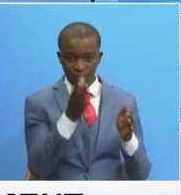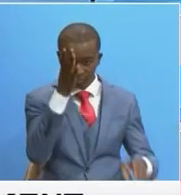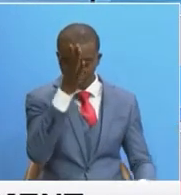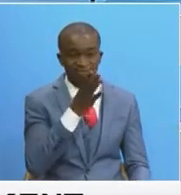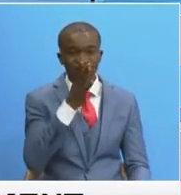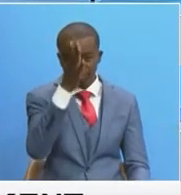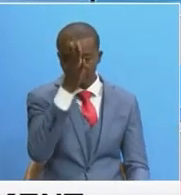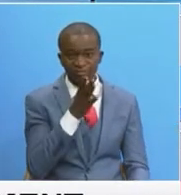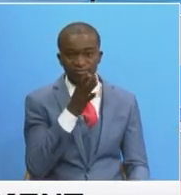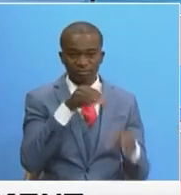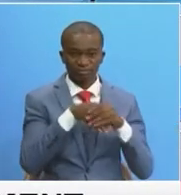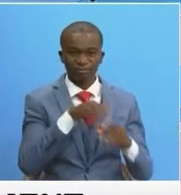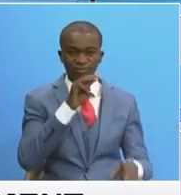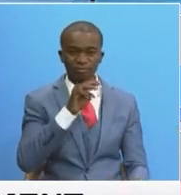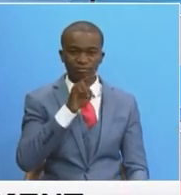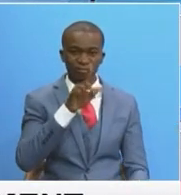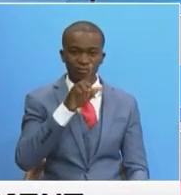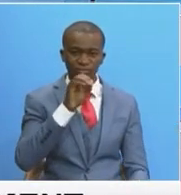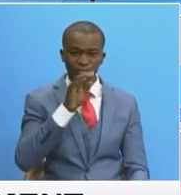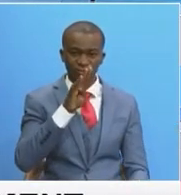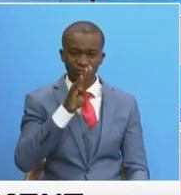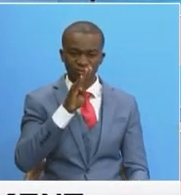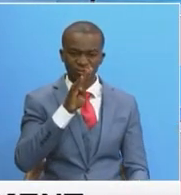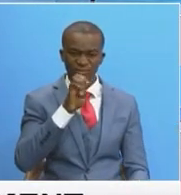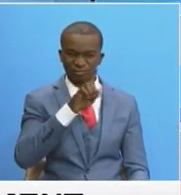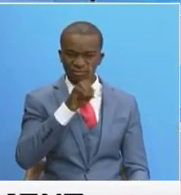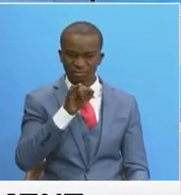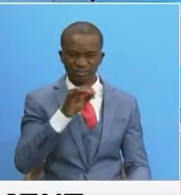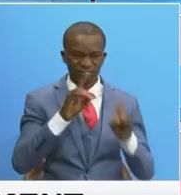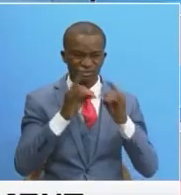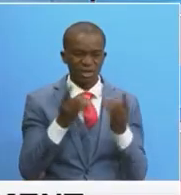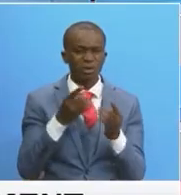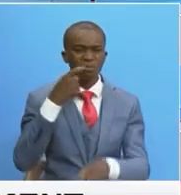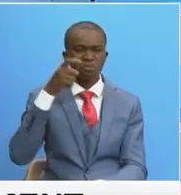area of Mlovezi district to stop using corporal punishment